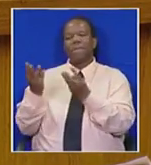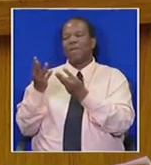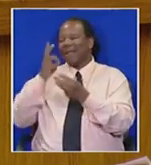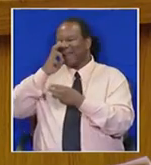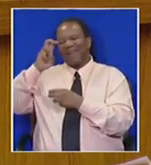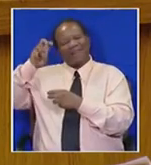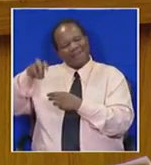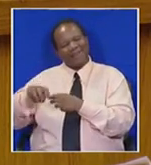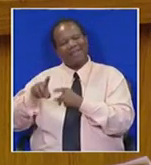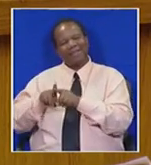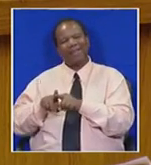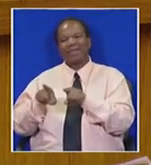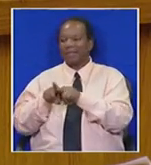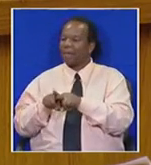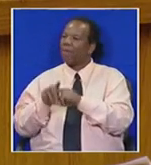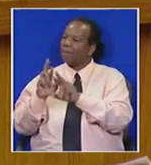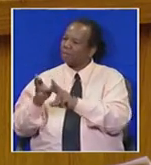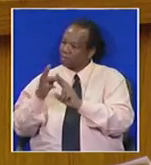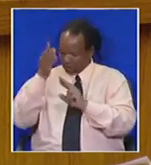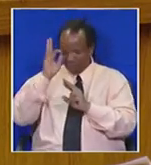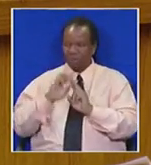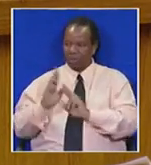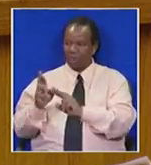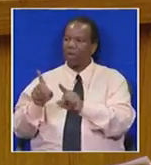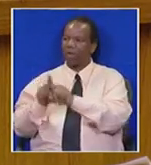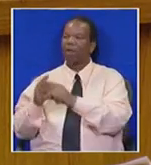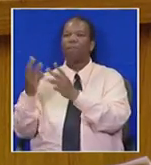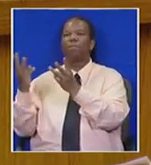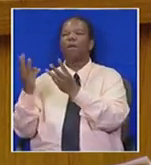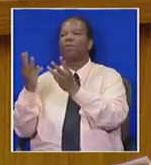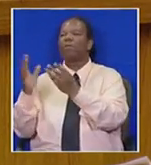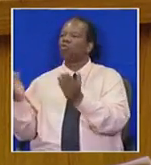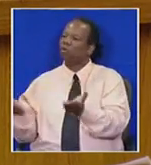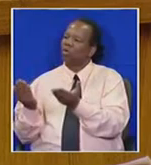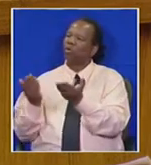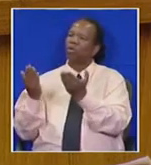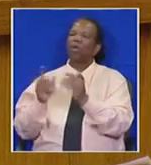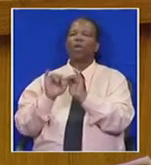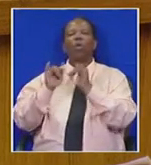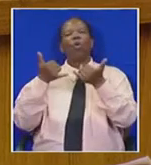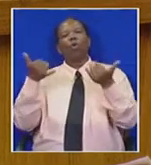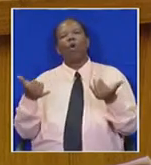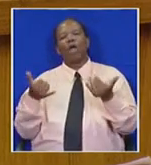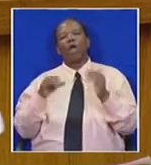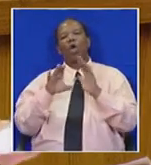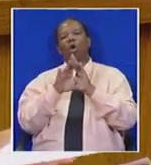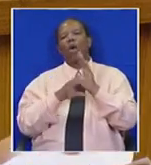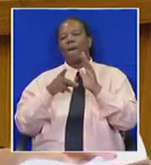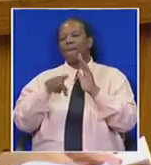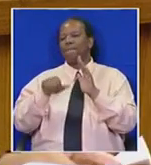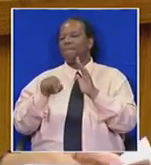be responded to, and the public must be encouraged. This is the preamble of the PAM